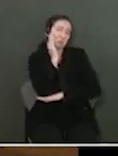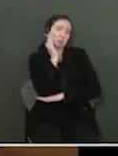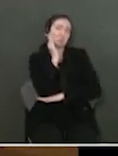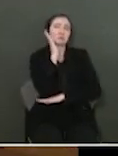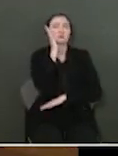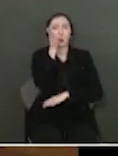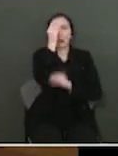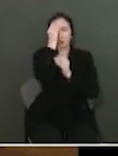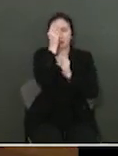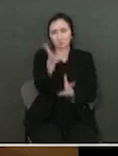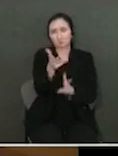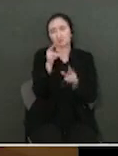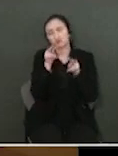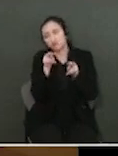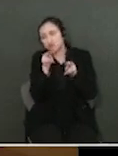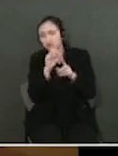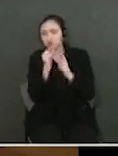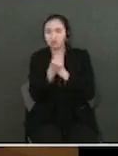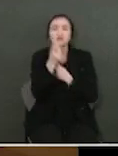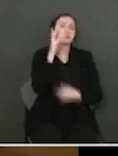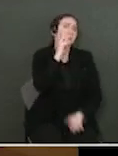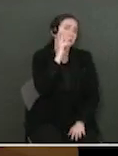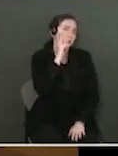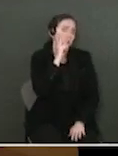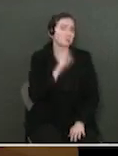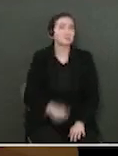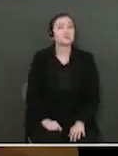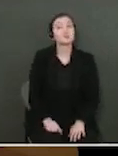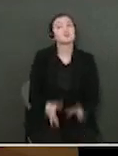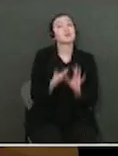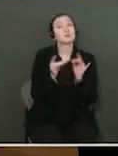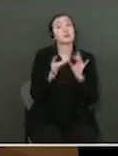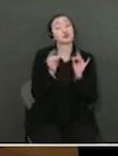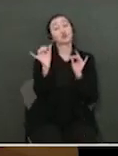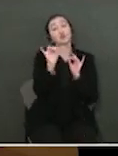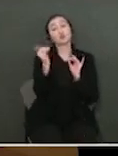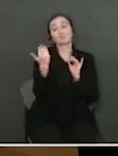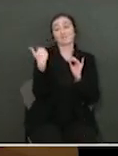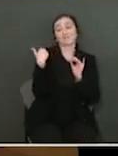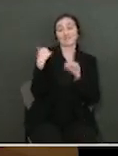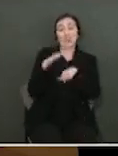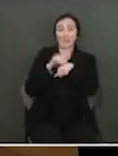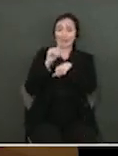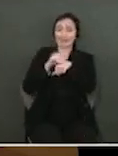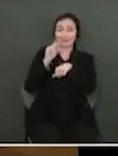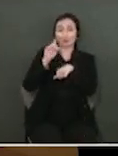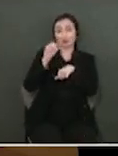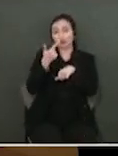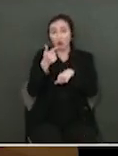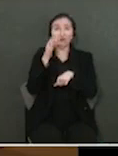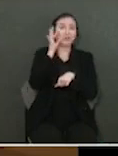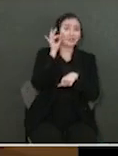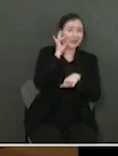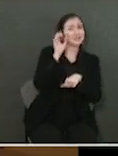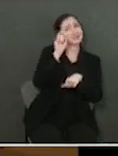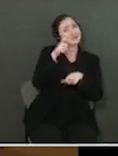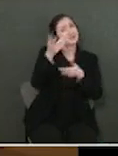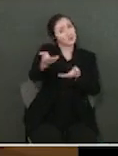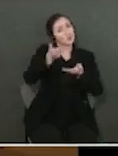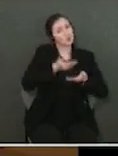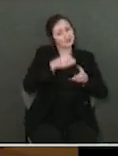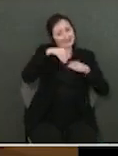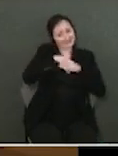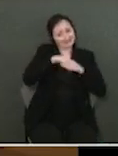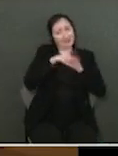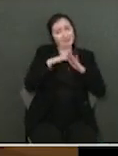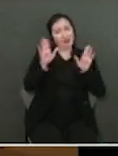to monitor the situation. As I mentioned earlier, pets should be brought indoor from the cold. Residents